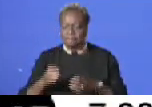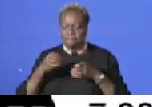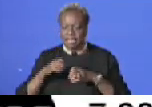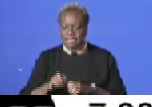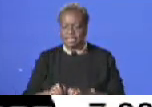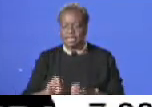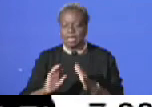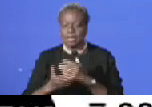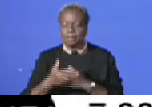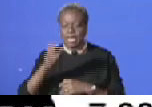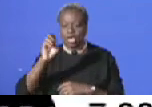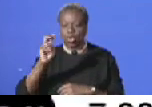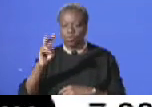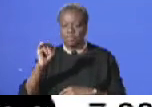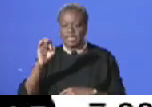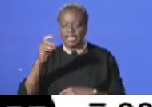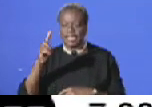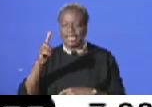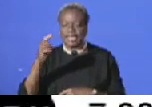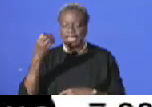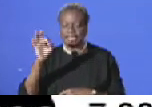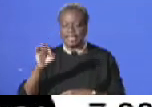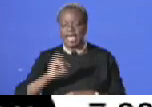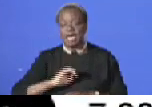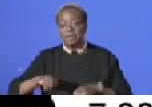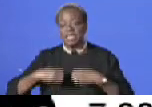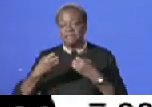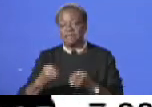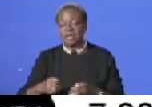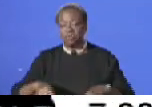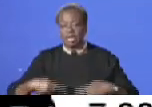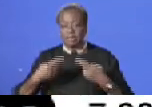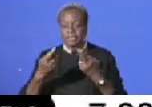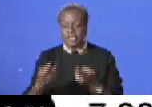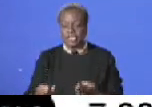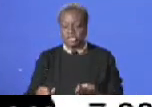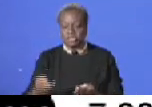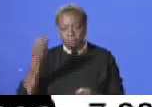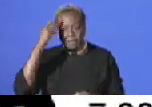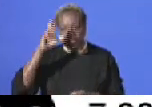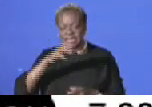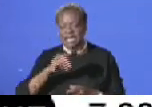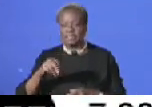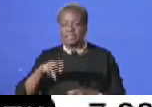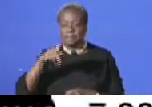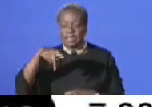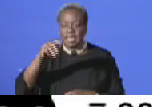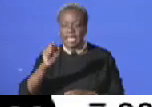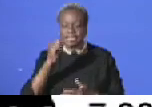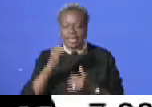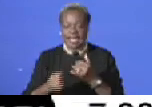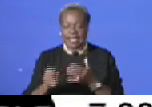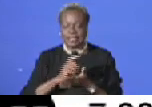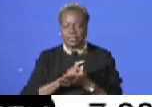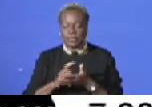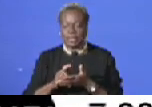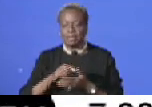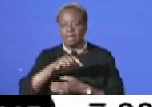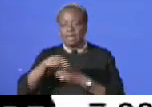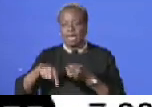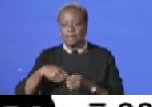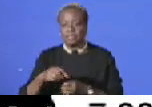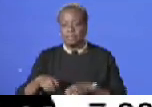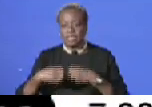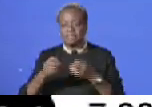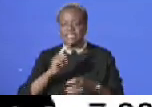COVID-19. I would have given a recommendation to the minister and the permanent secretary last week about them